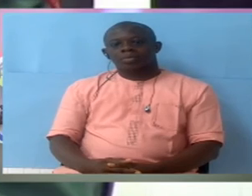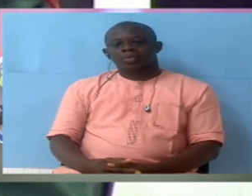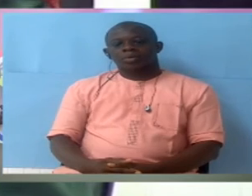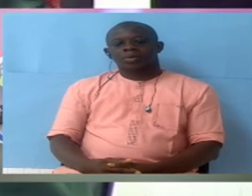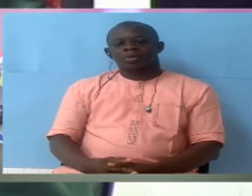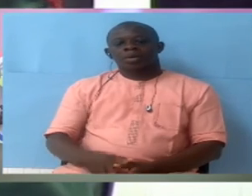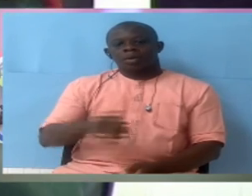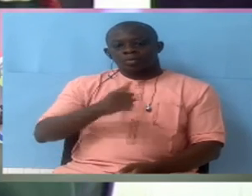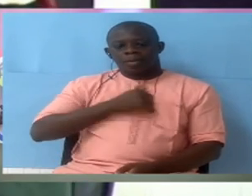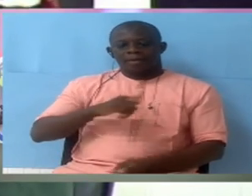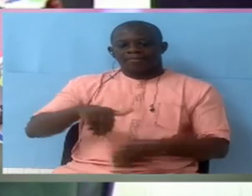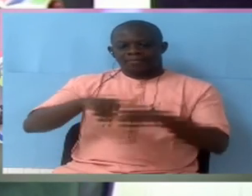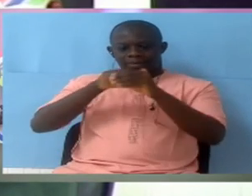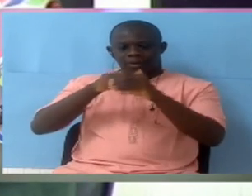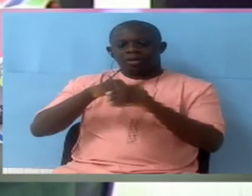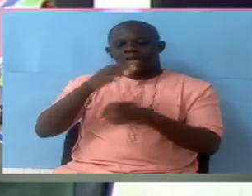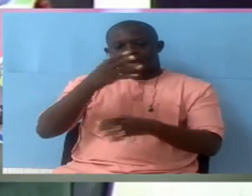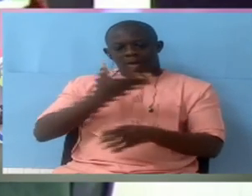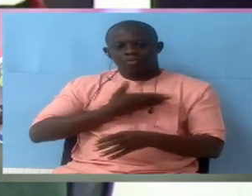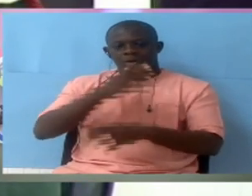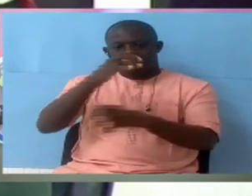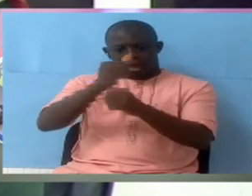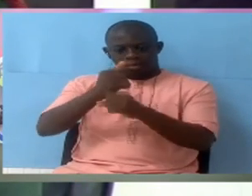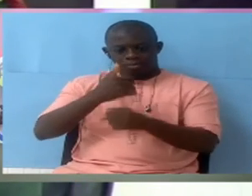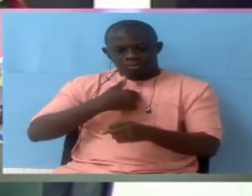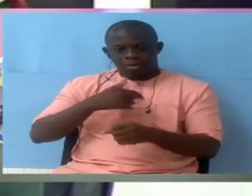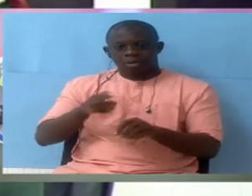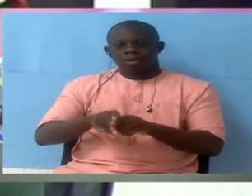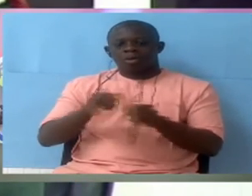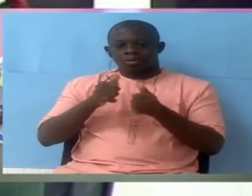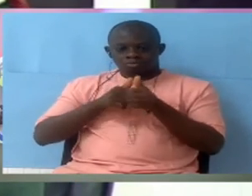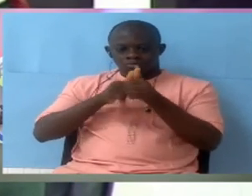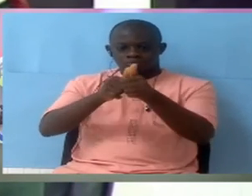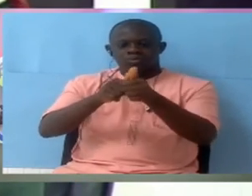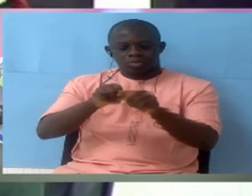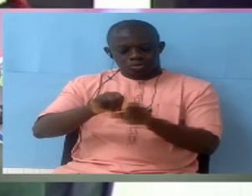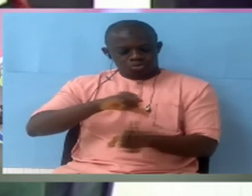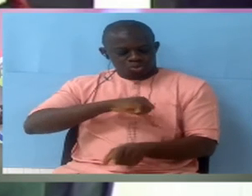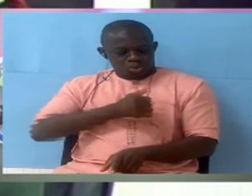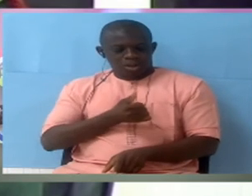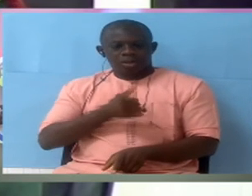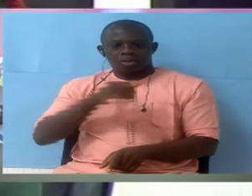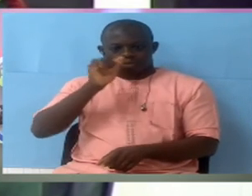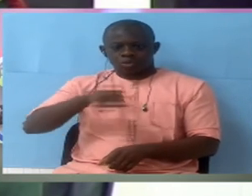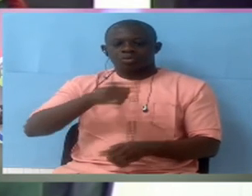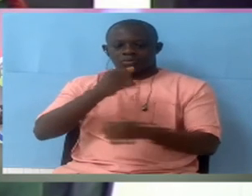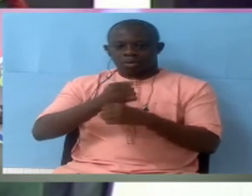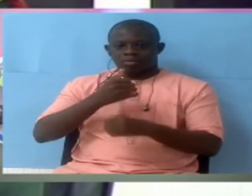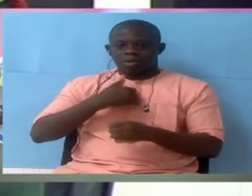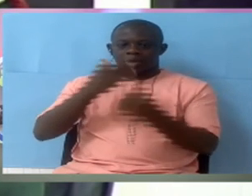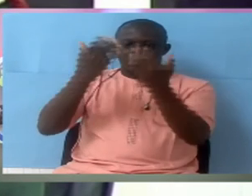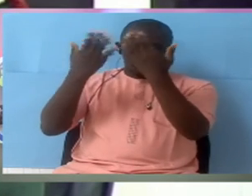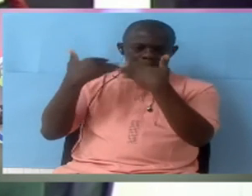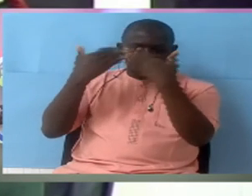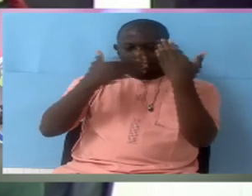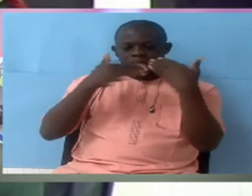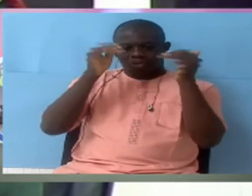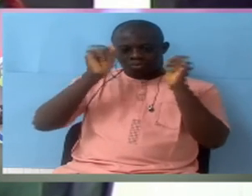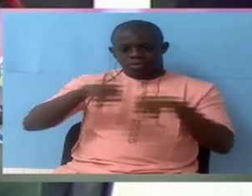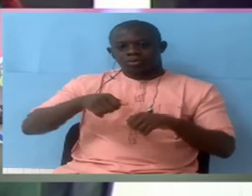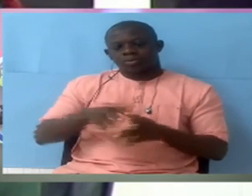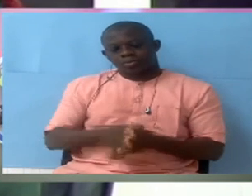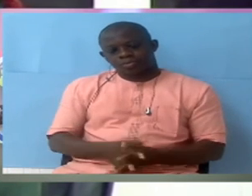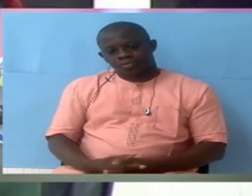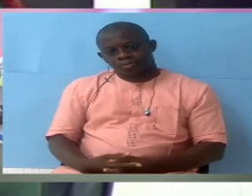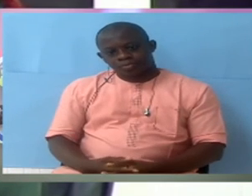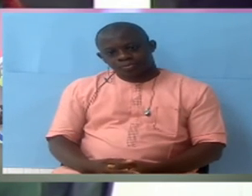My colleagues have to help me to usher me to the toilet to take bath. Suma natango yi ñoma don dimbele pour yobuma ci